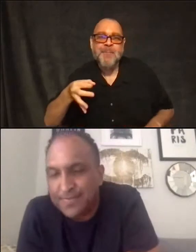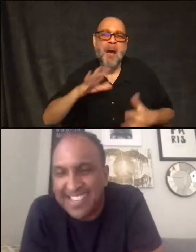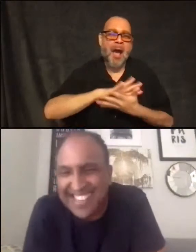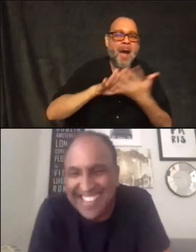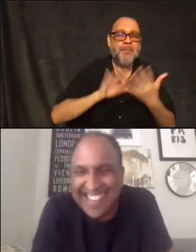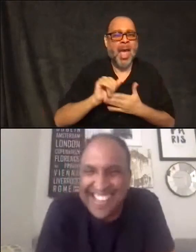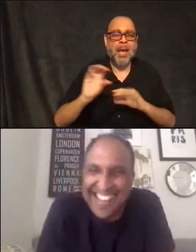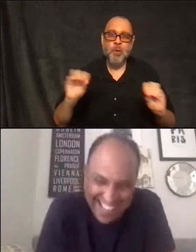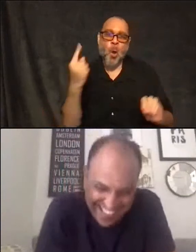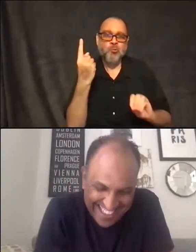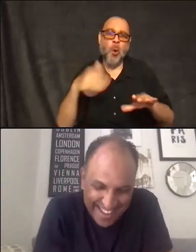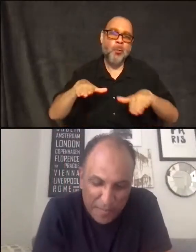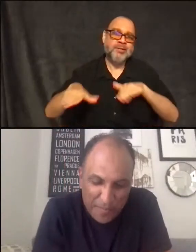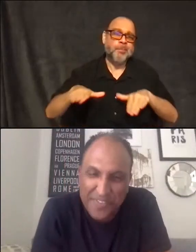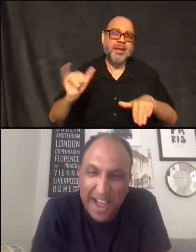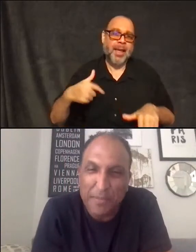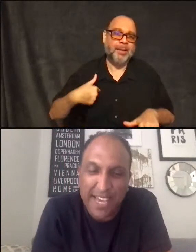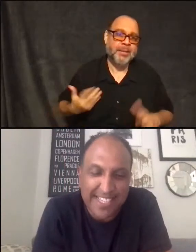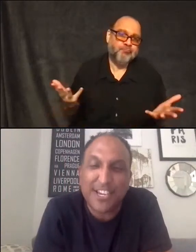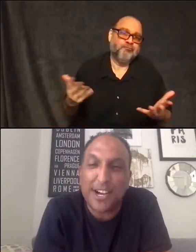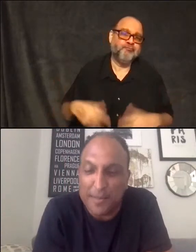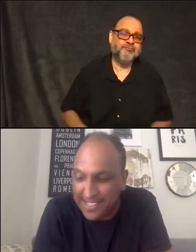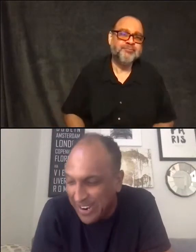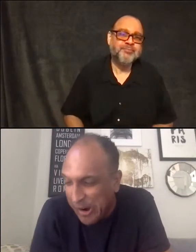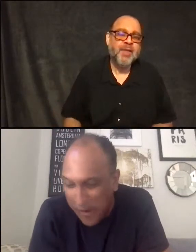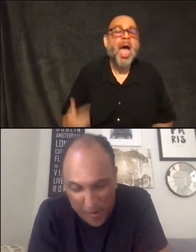on that. Yeah, I'm the biggest DJ